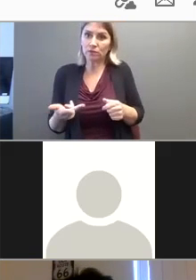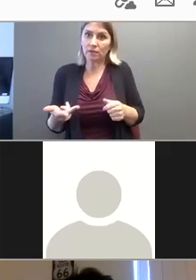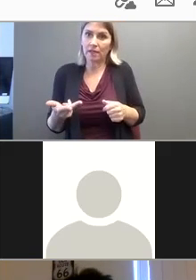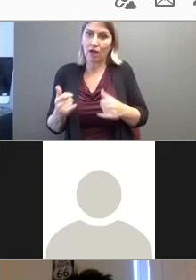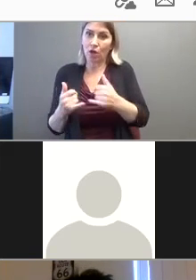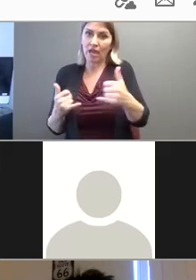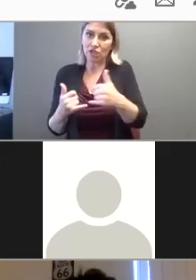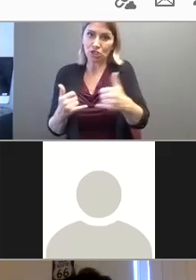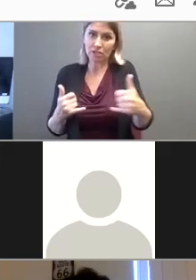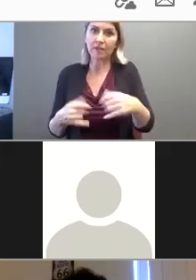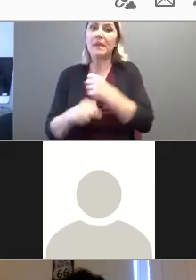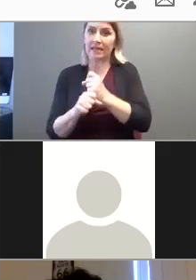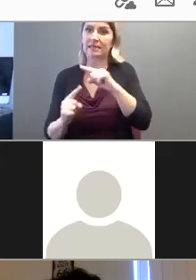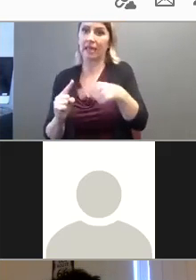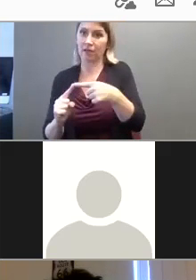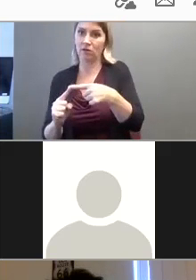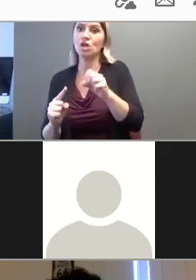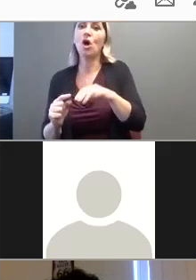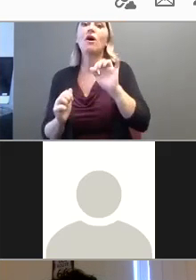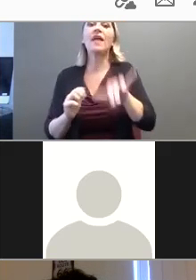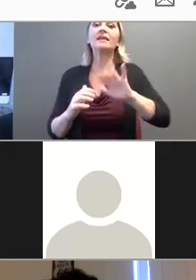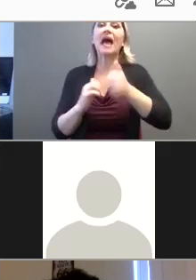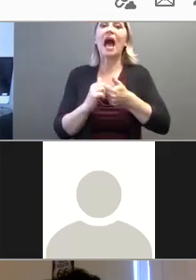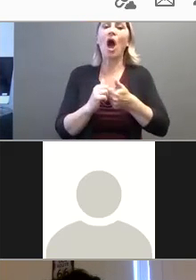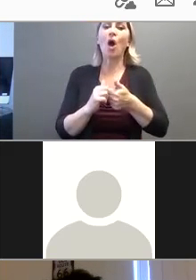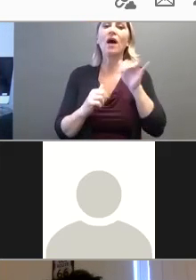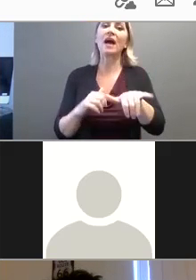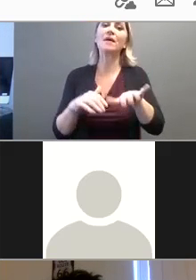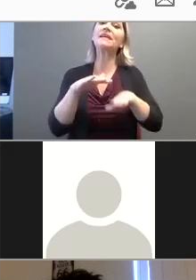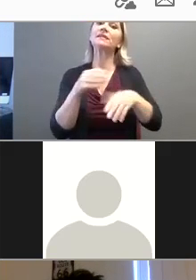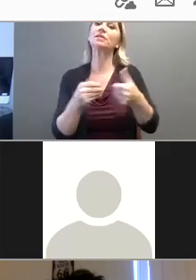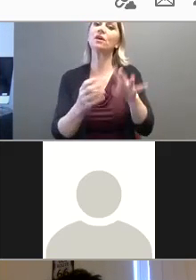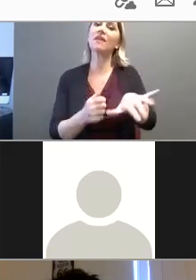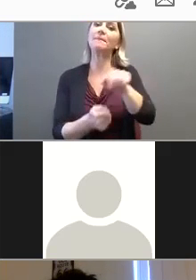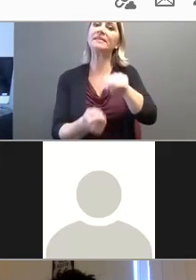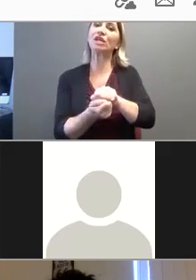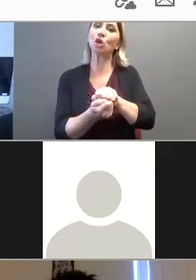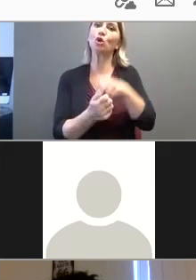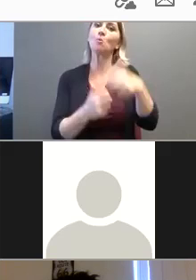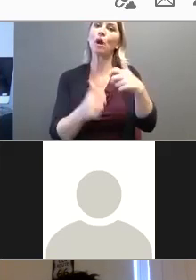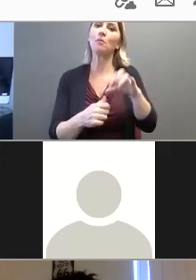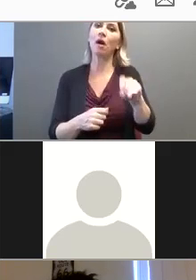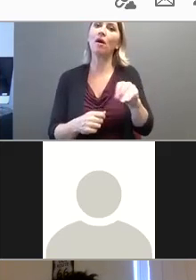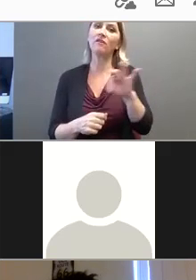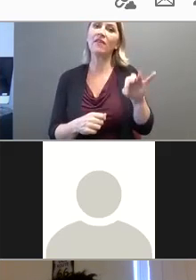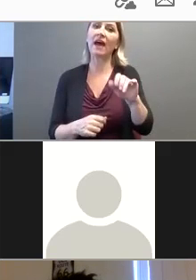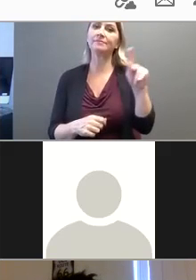edges create cycles. So that is how Kruskal basically solves this particular problem of minimum spanning